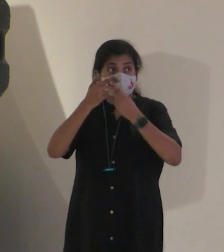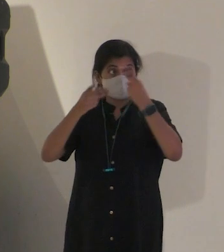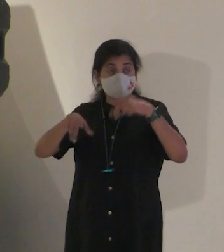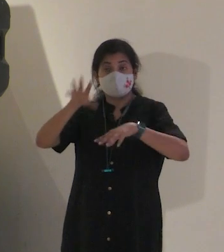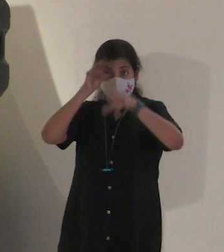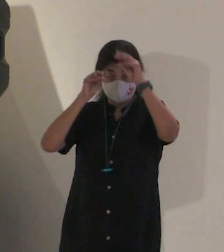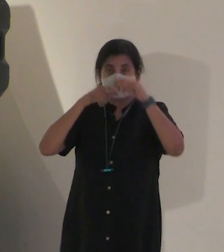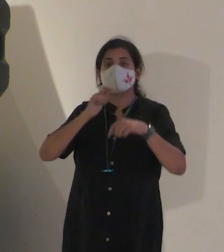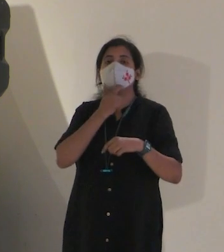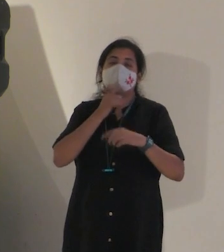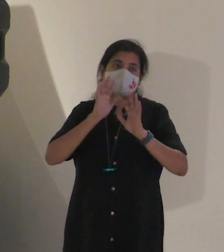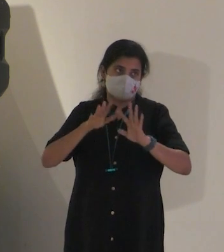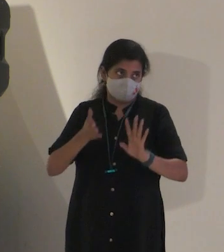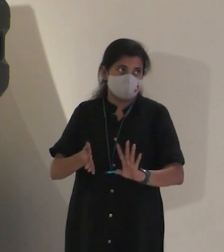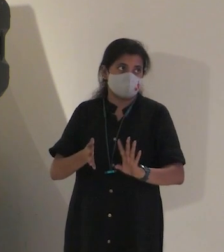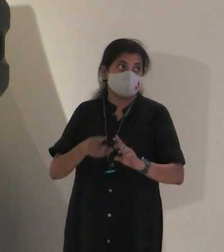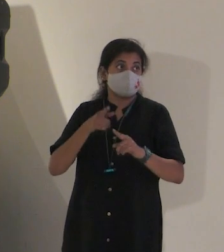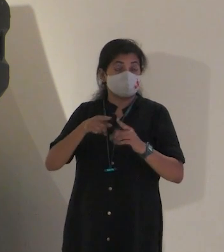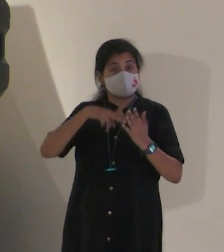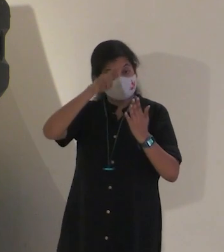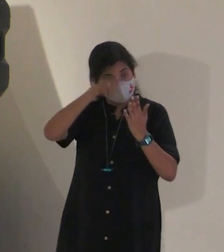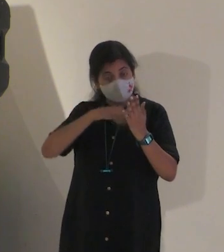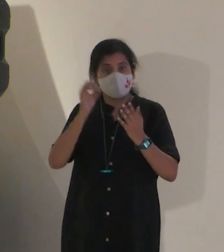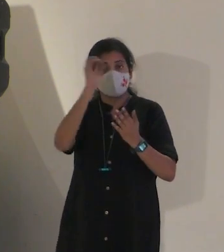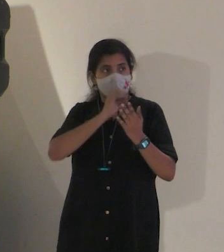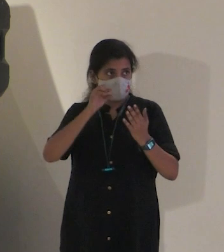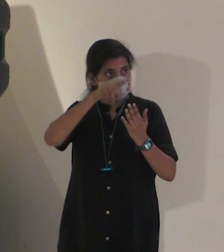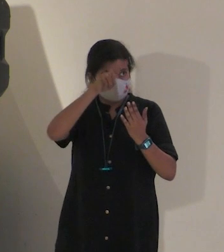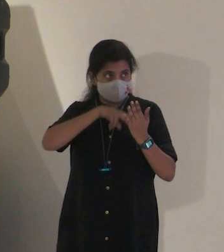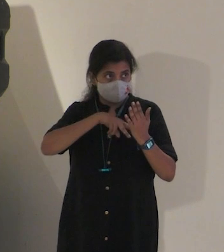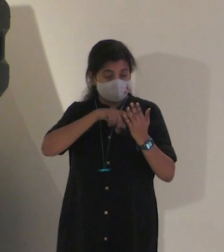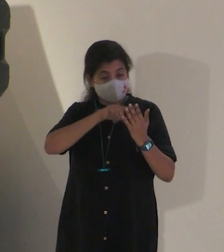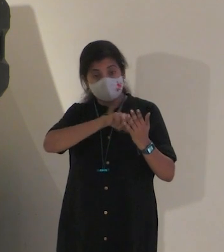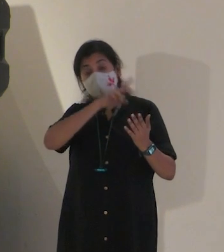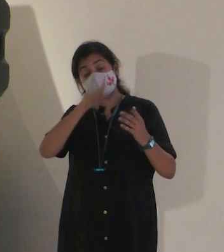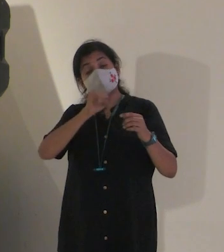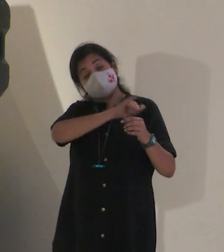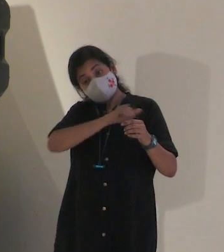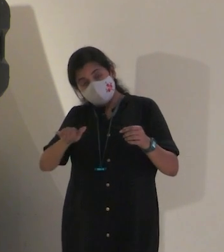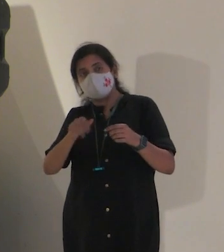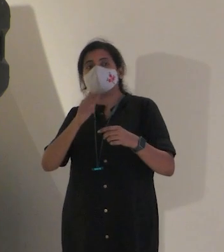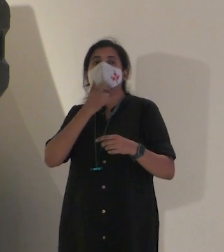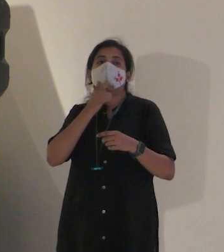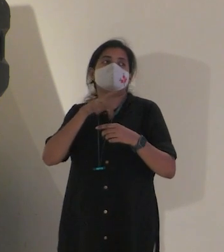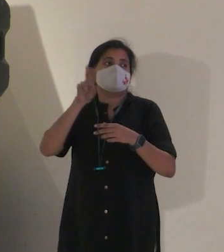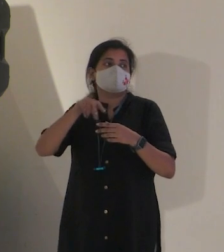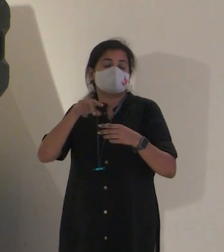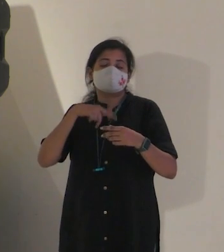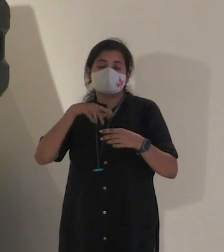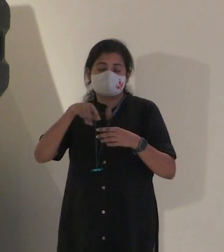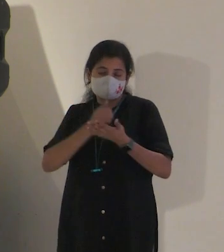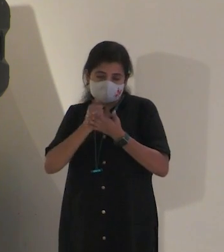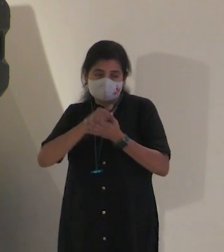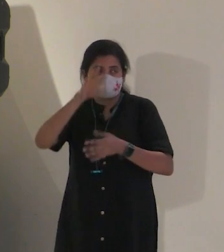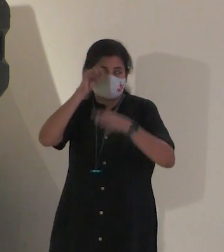English. So they read the story in Odia, for example, and then they would read the same in English and, try to learn.